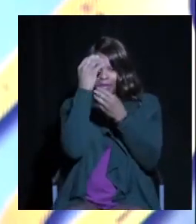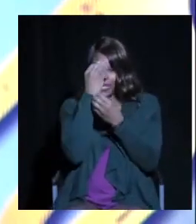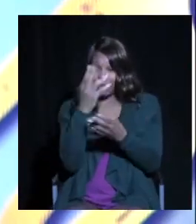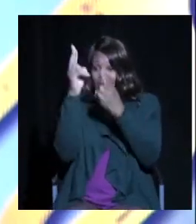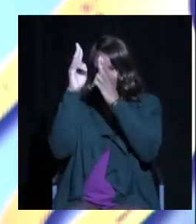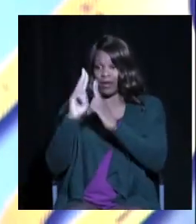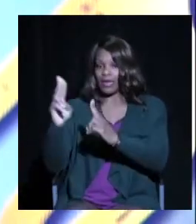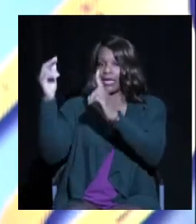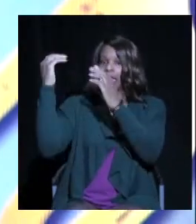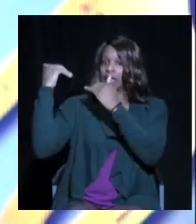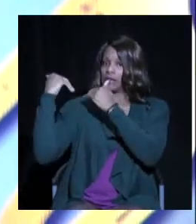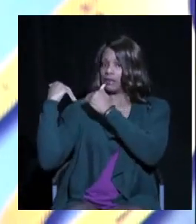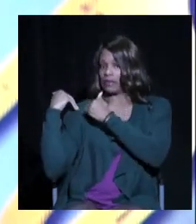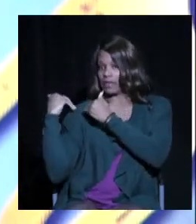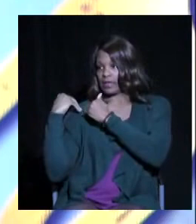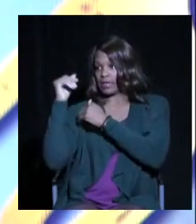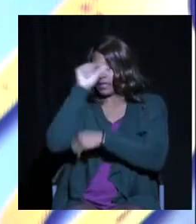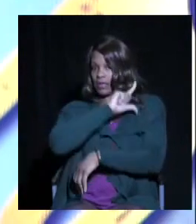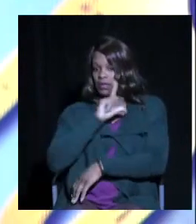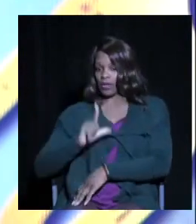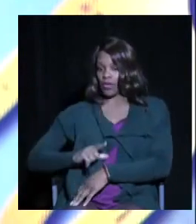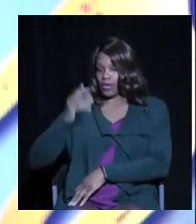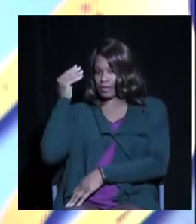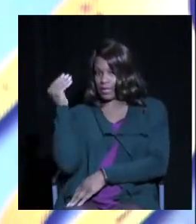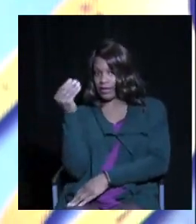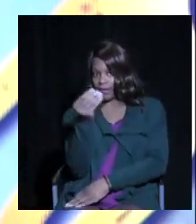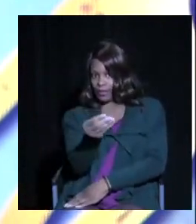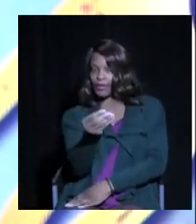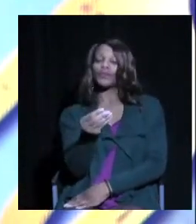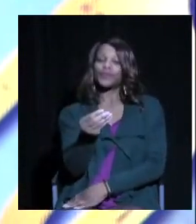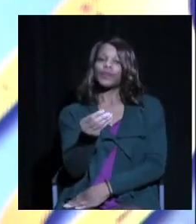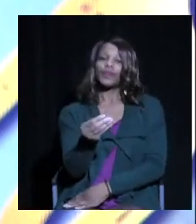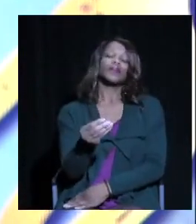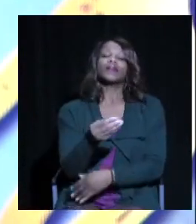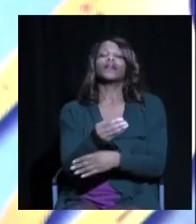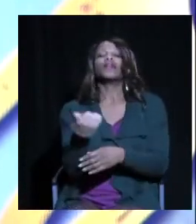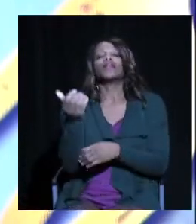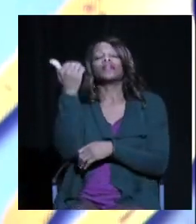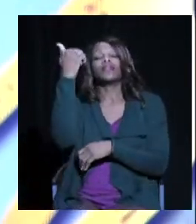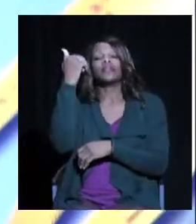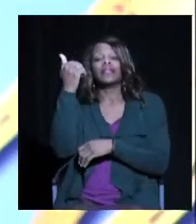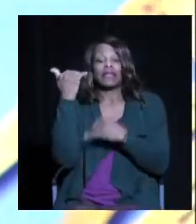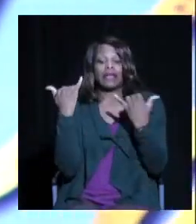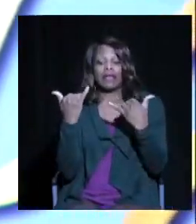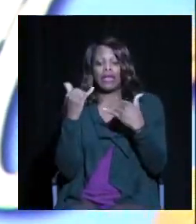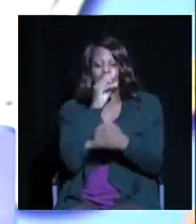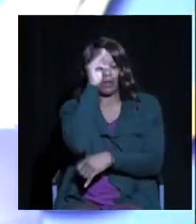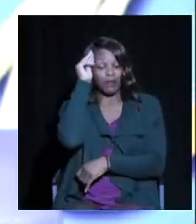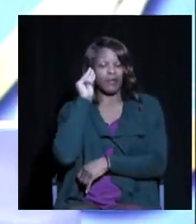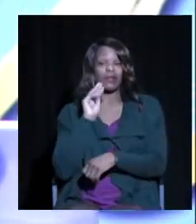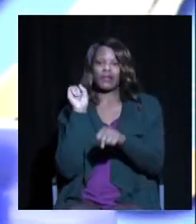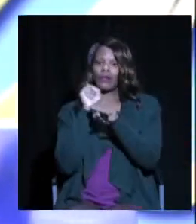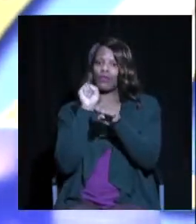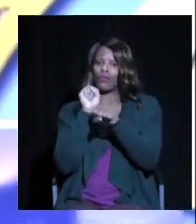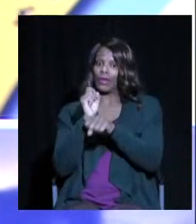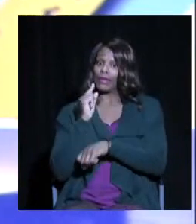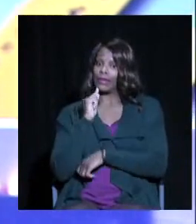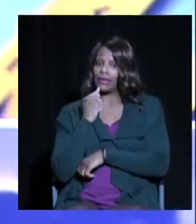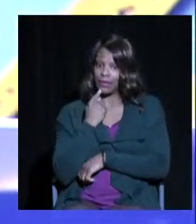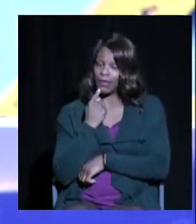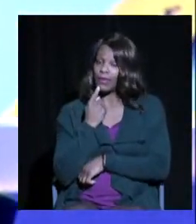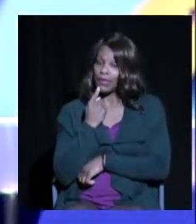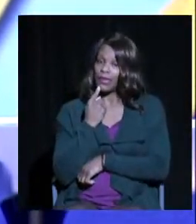and responsibility that the Lord has given you. He's calling Mary to some serious work on his behalf. God is saying, I'm doing